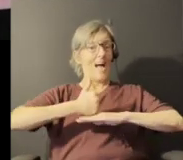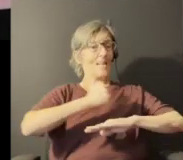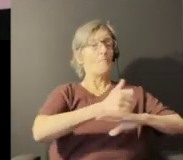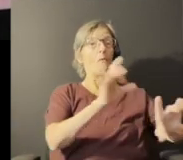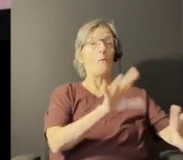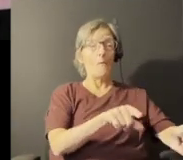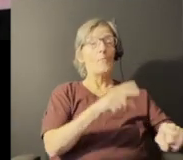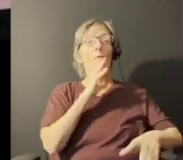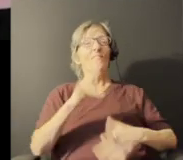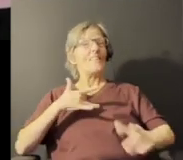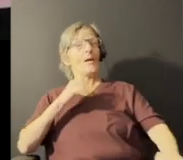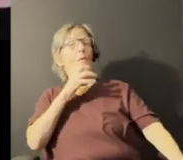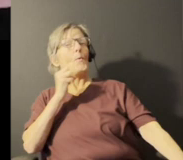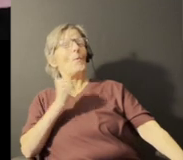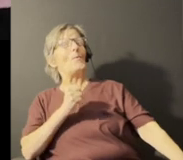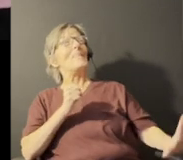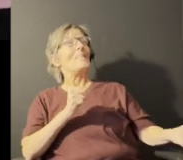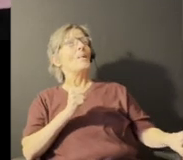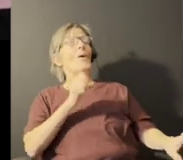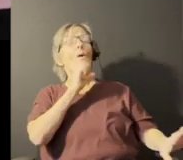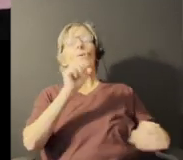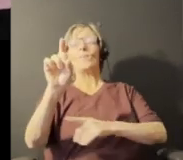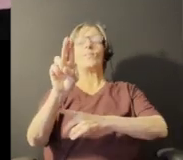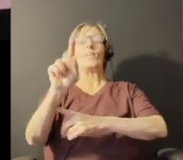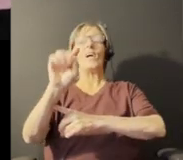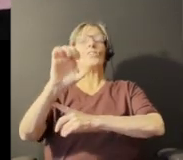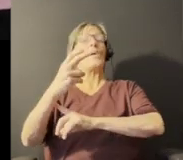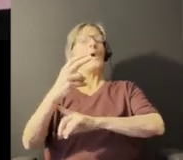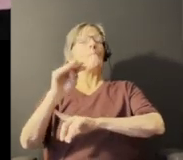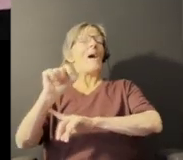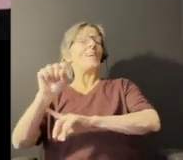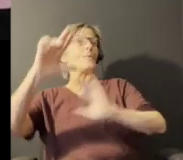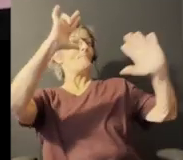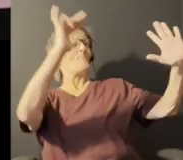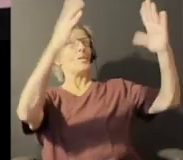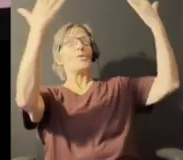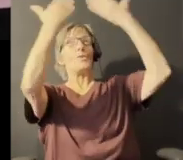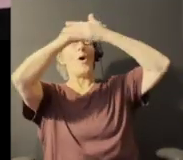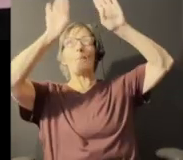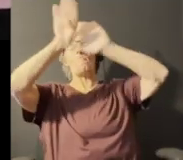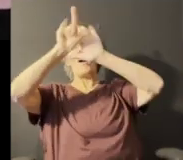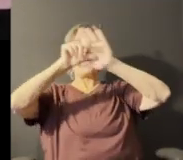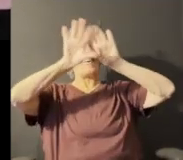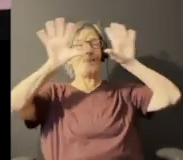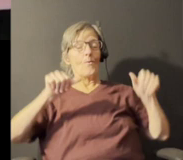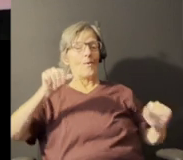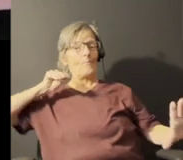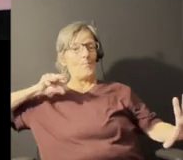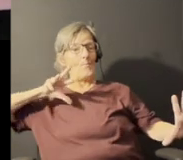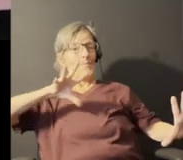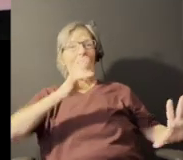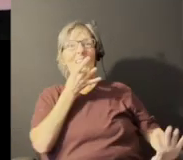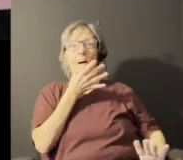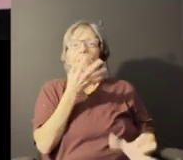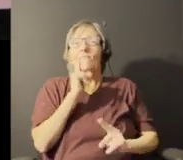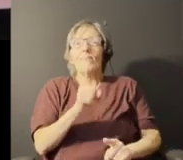set up, but it really feels like an old, like old Dutch master with that kind of dark background and the beautiful lighting